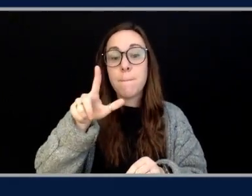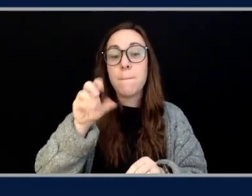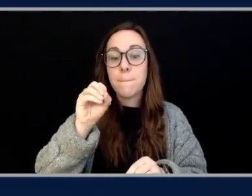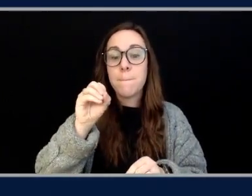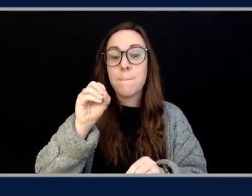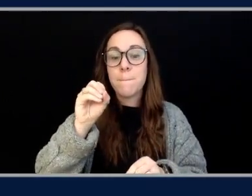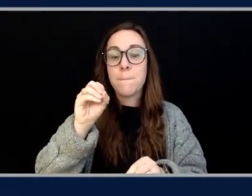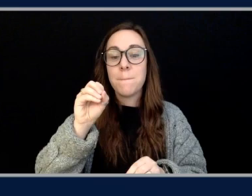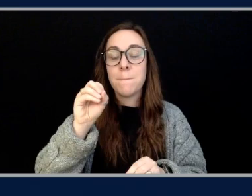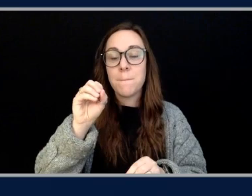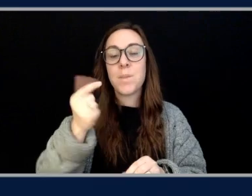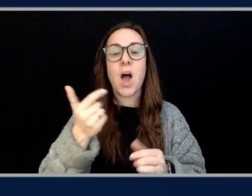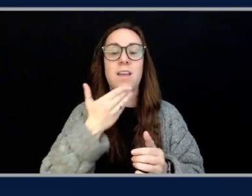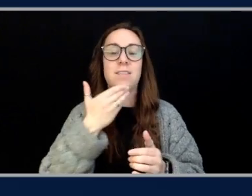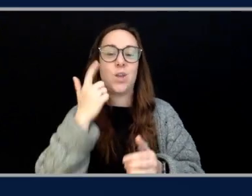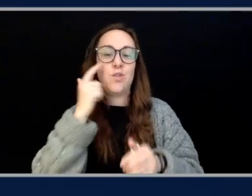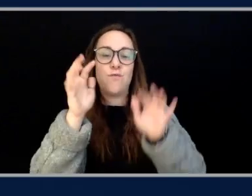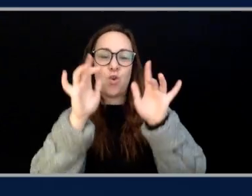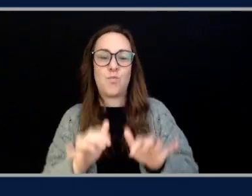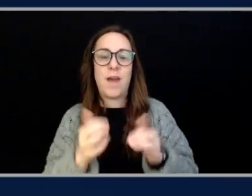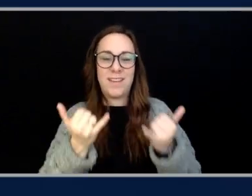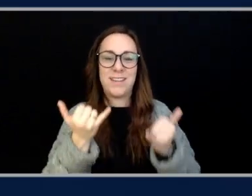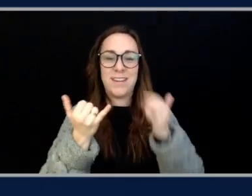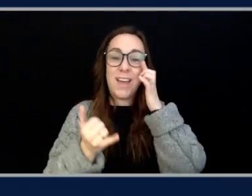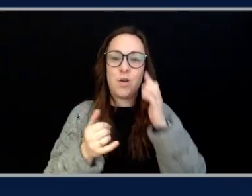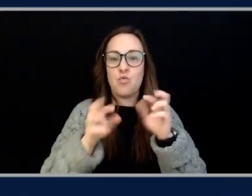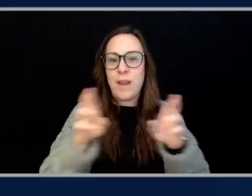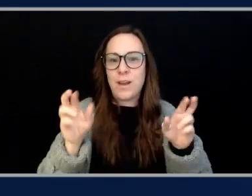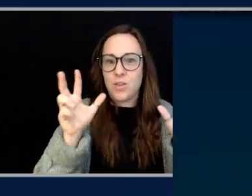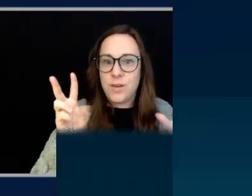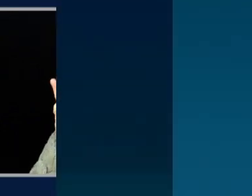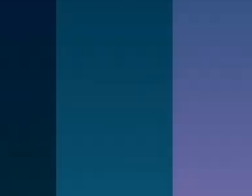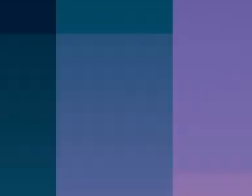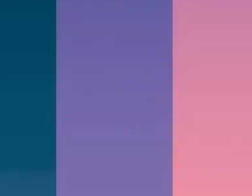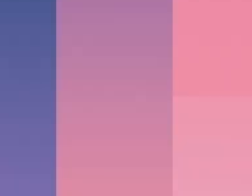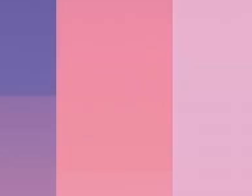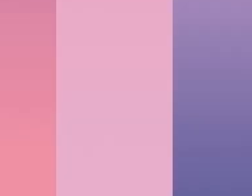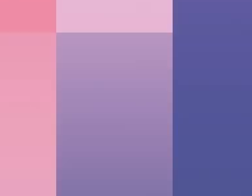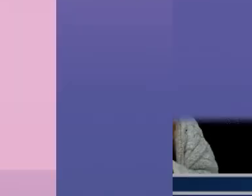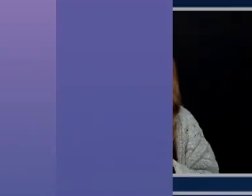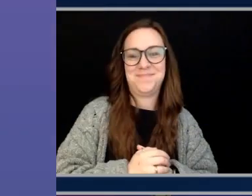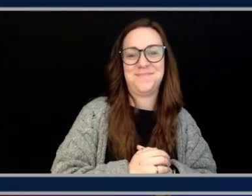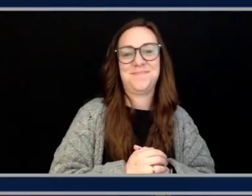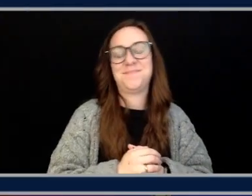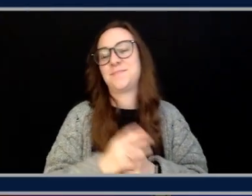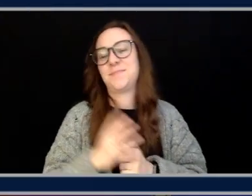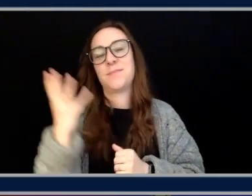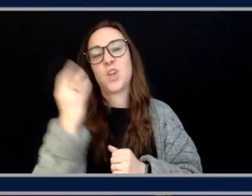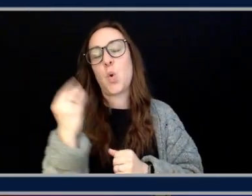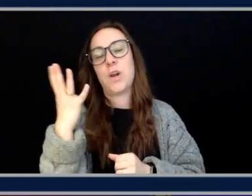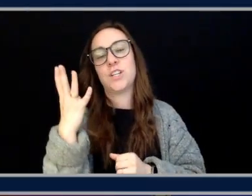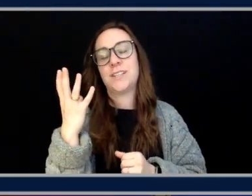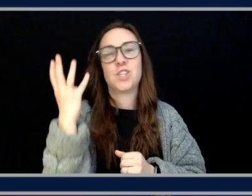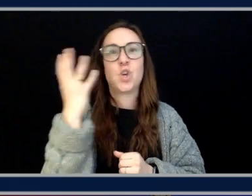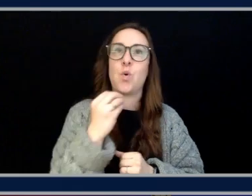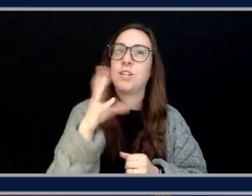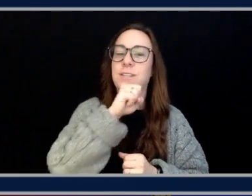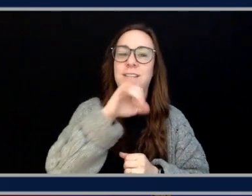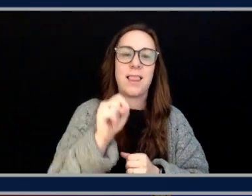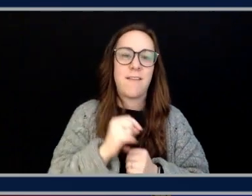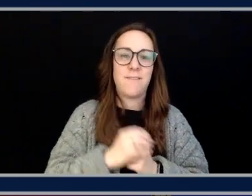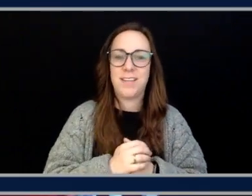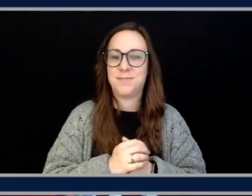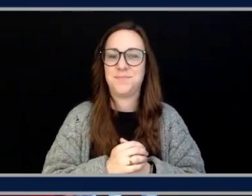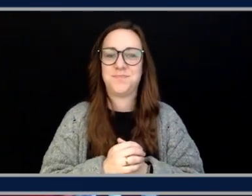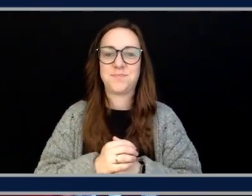this awesome blog. Let's bring it back up. 3, 2, 1. There we go. Gorgeous. Love it. The theme is